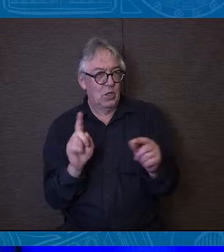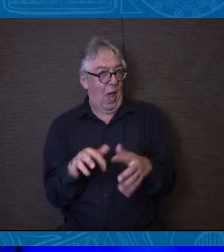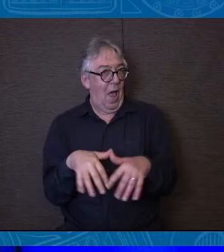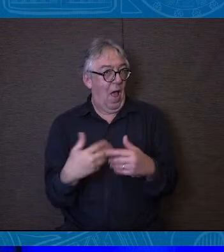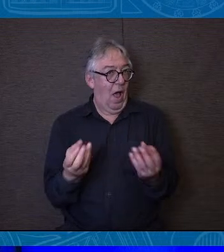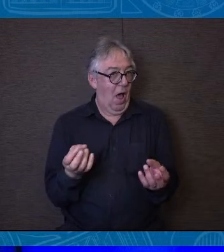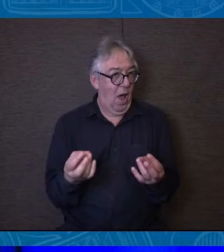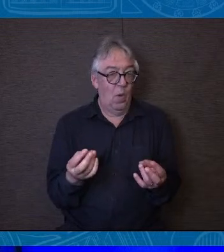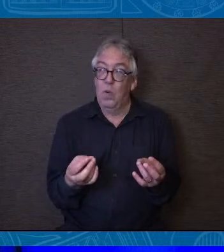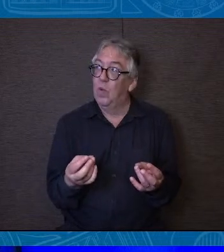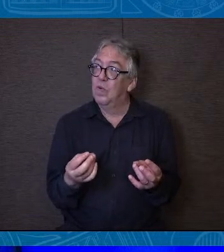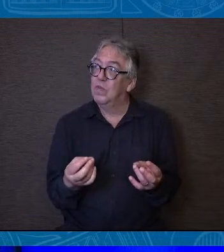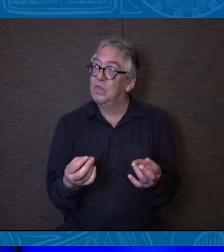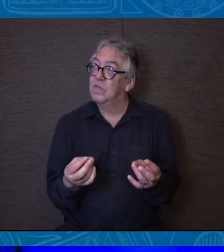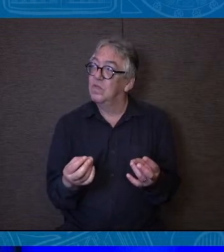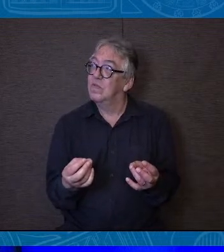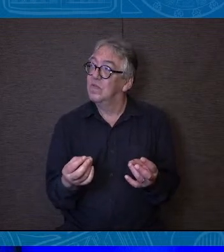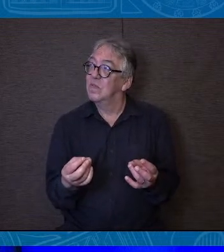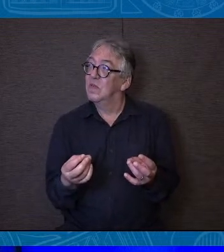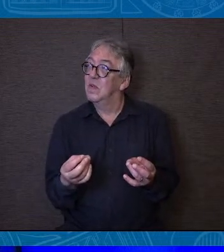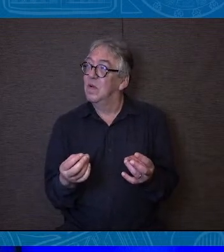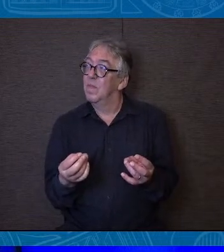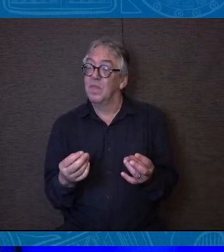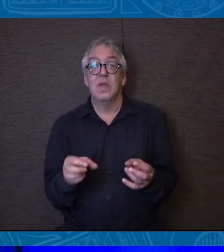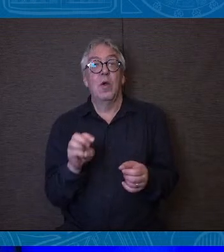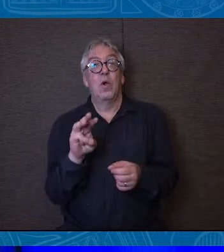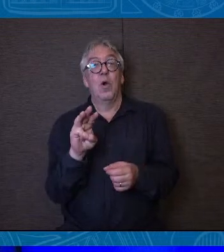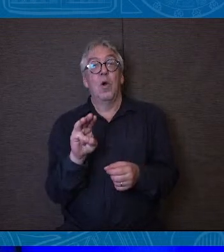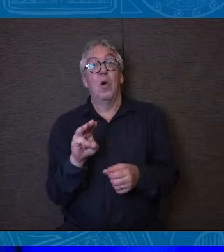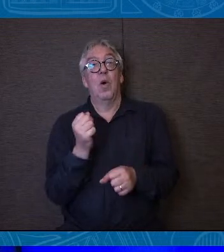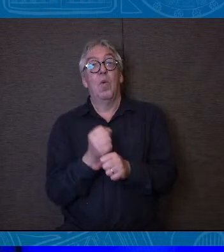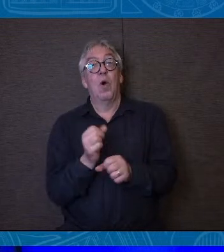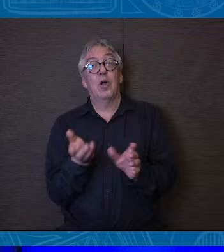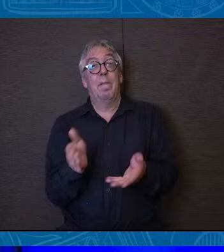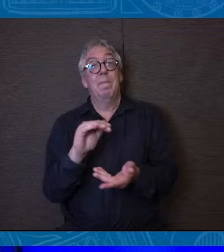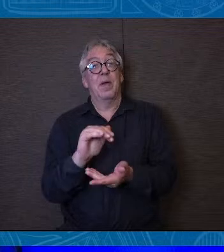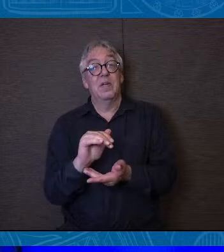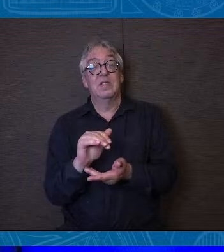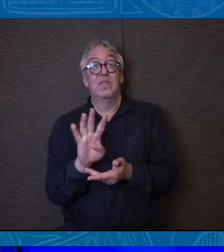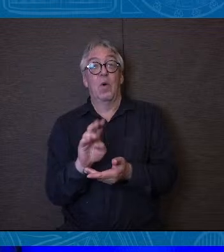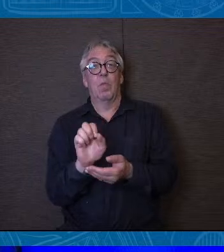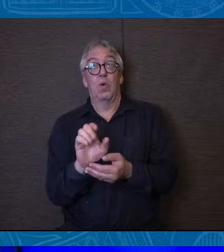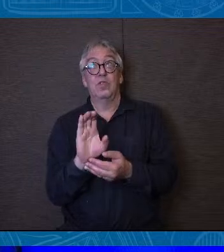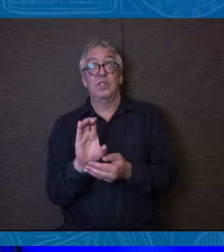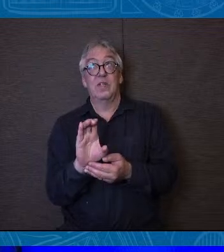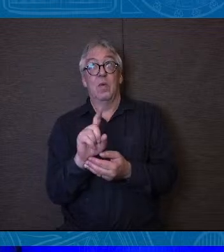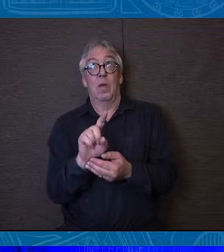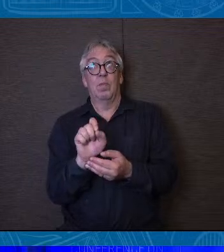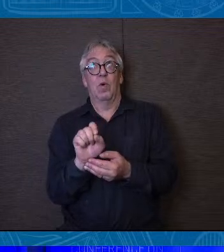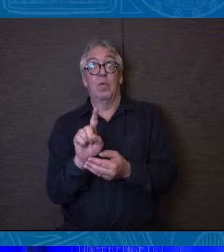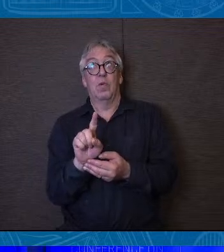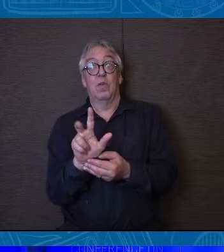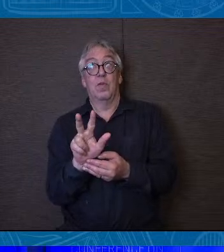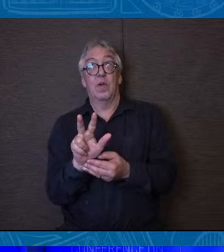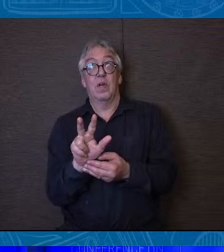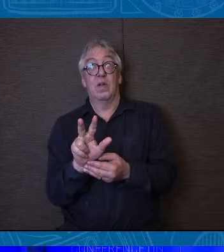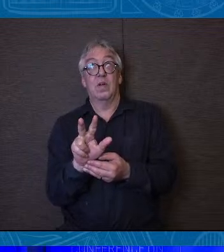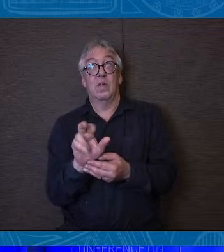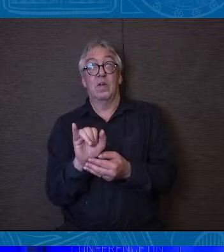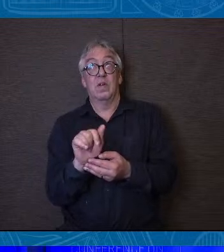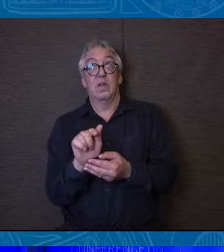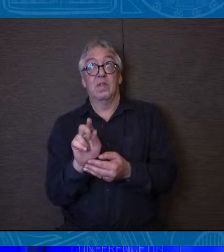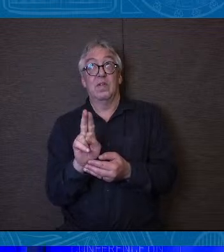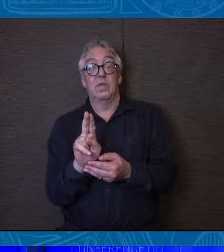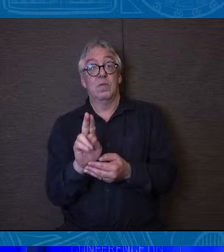are already in discussions in Working Party 4C under 1.13, the IMT